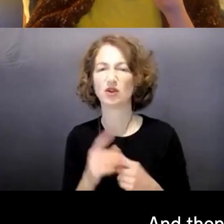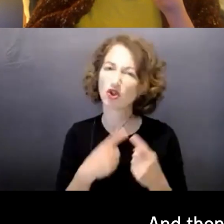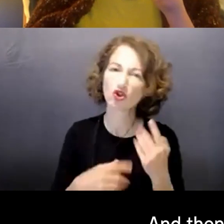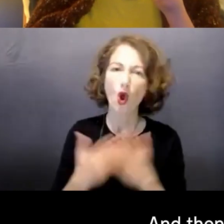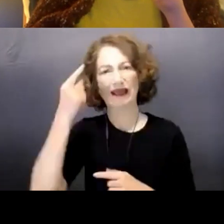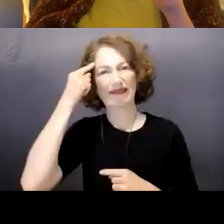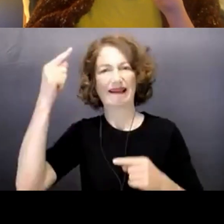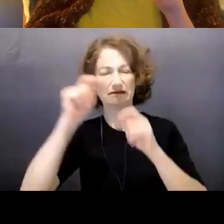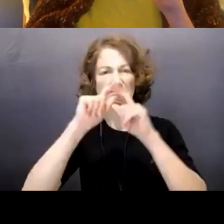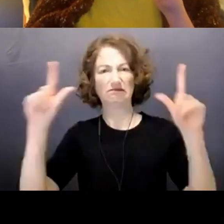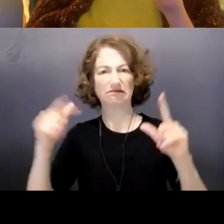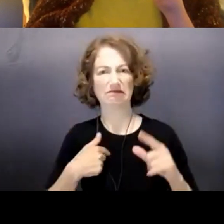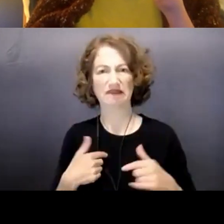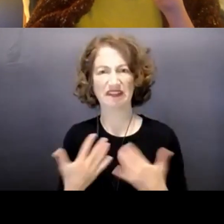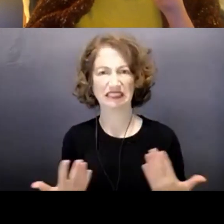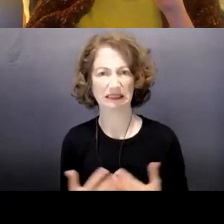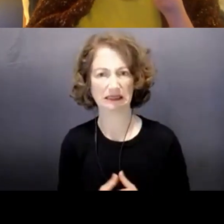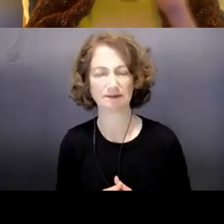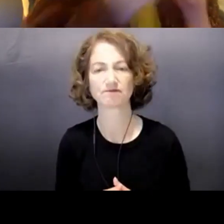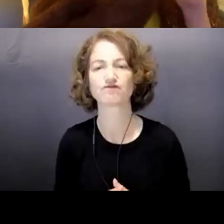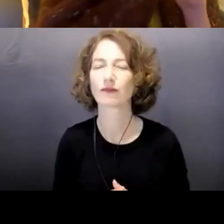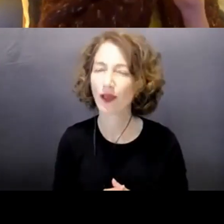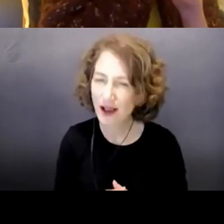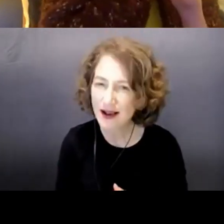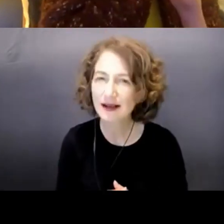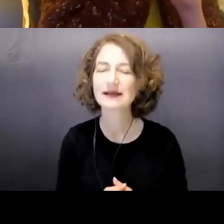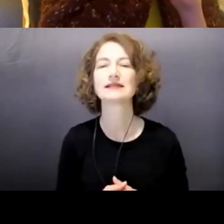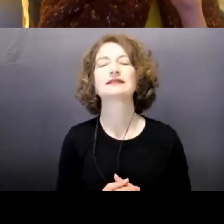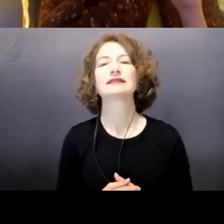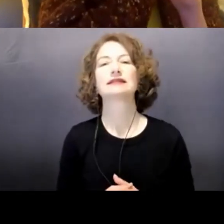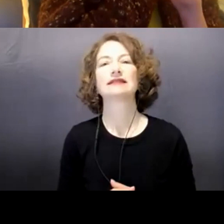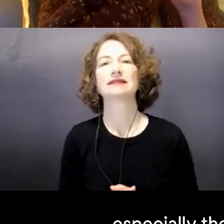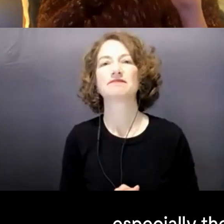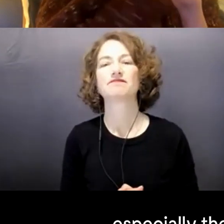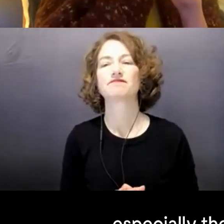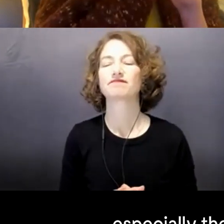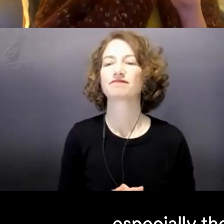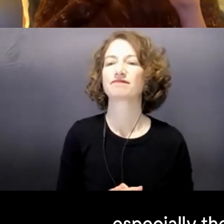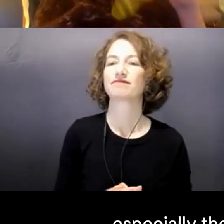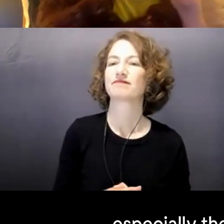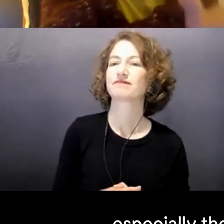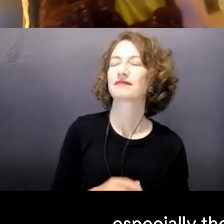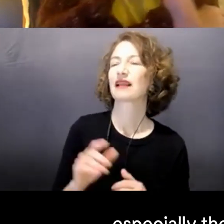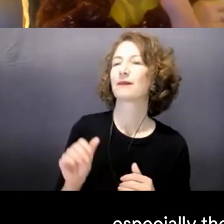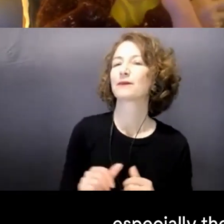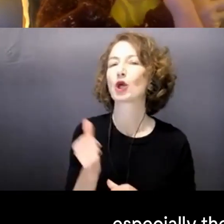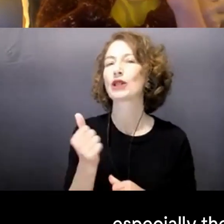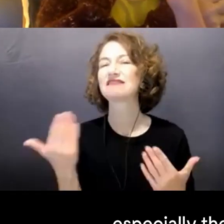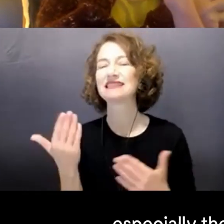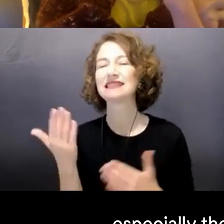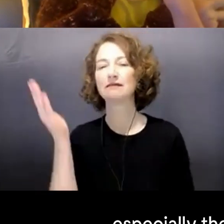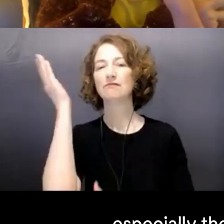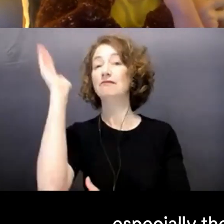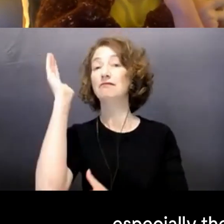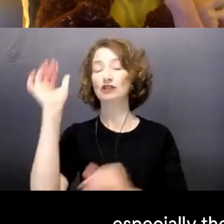rethinking. Yeah. And I think it's also like, especially the format of the keynote is often